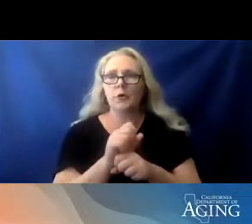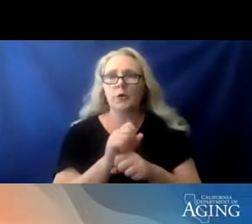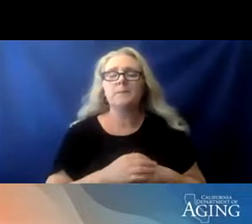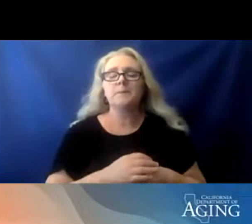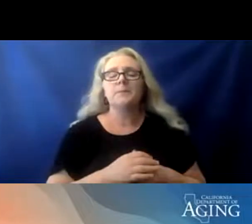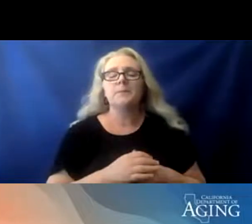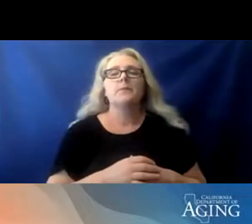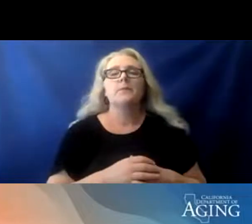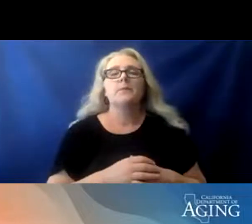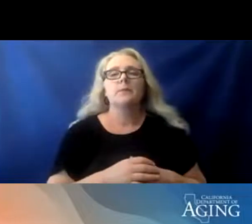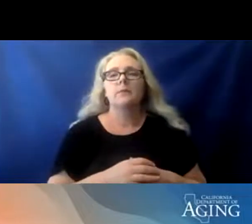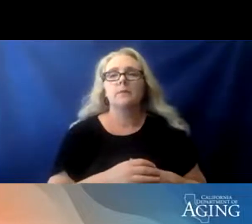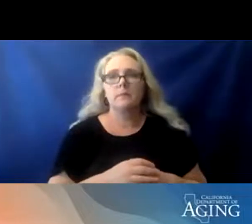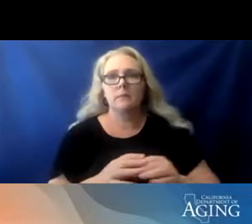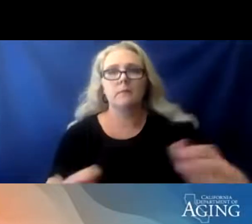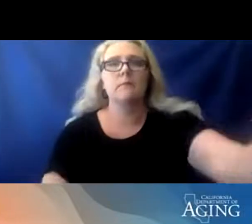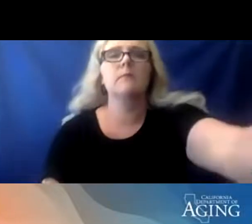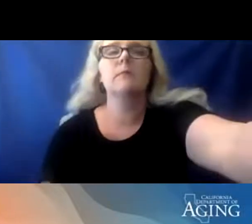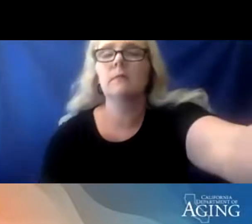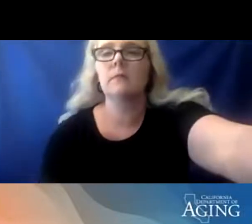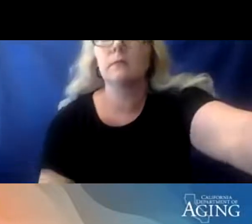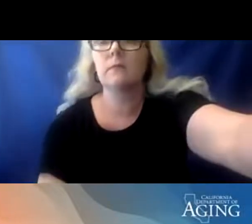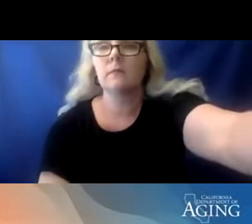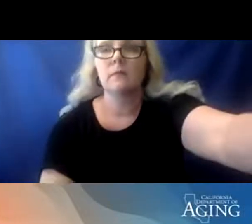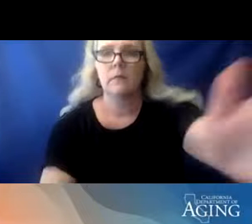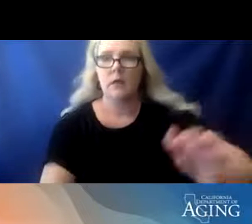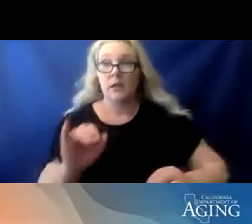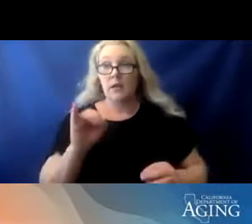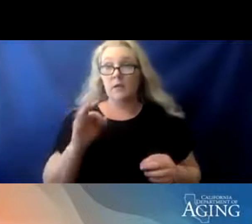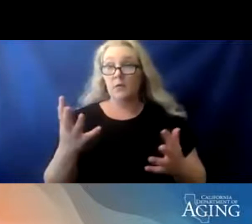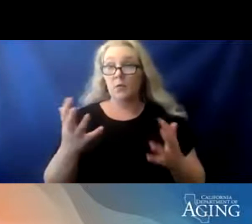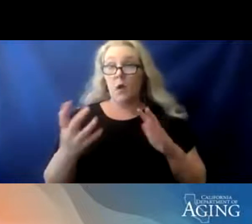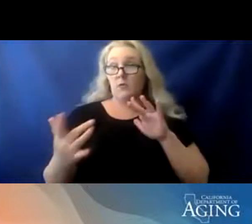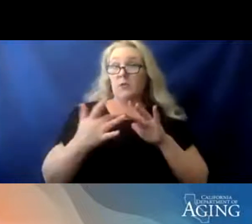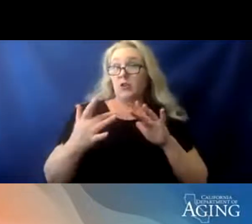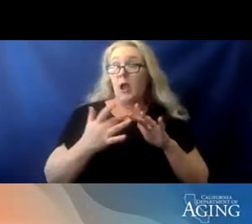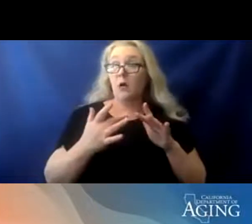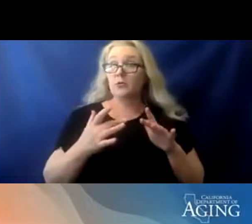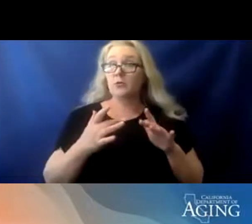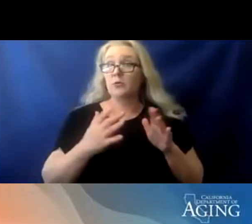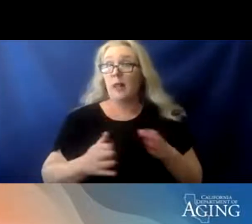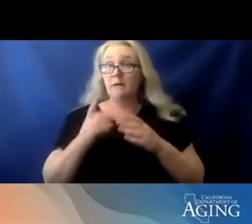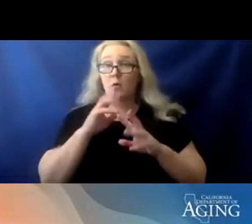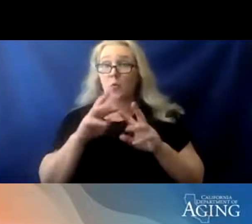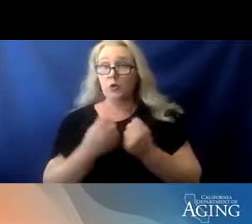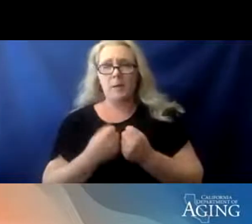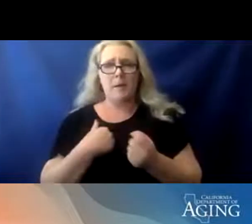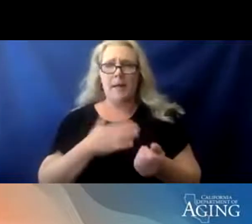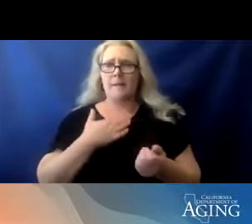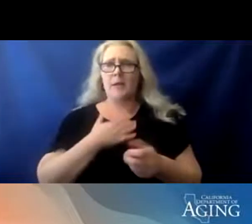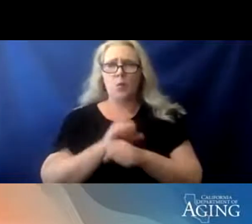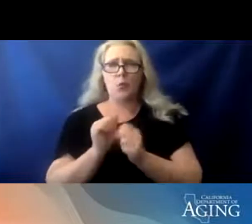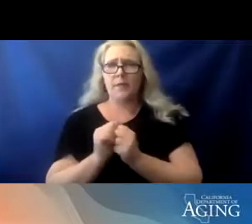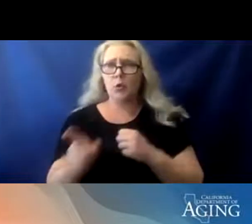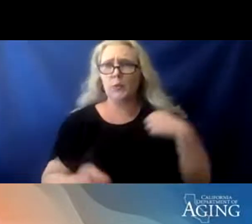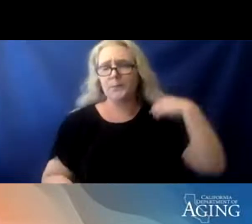to reach out and arrange any workshops, please do so. I'm happy to work with you. And then, of course, a really important part of